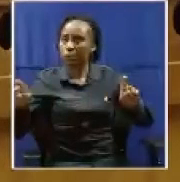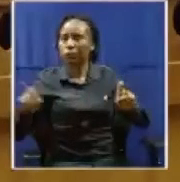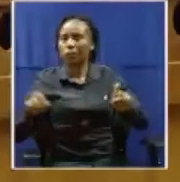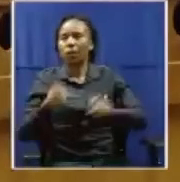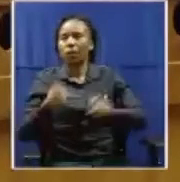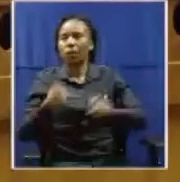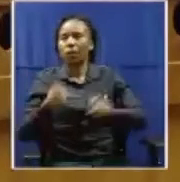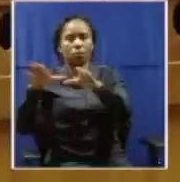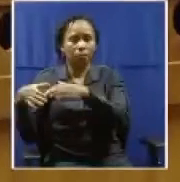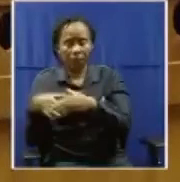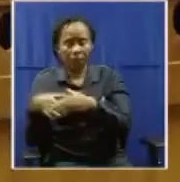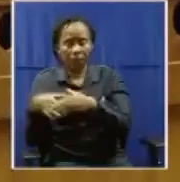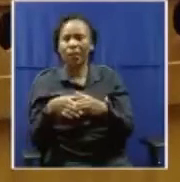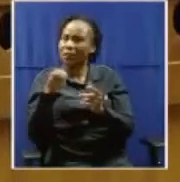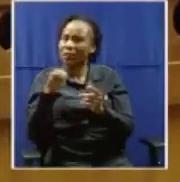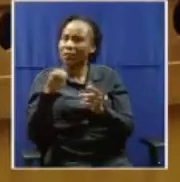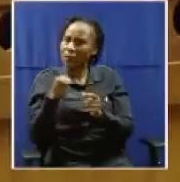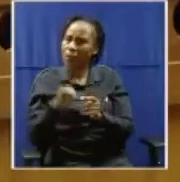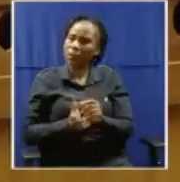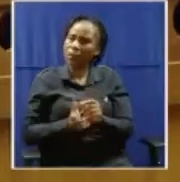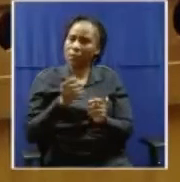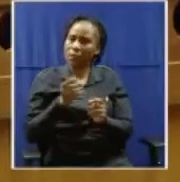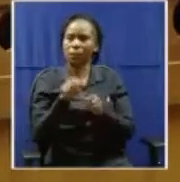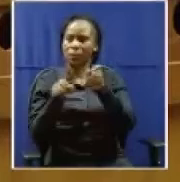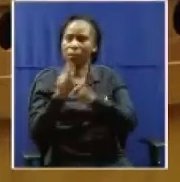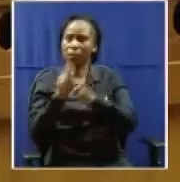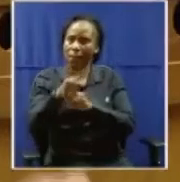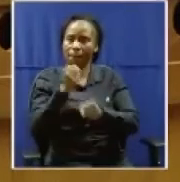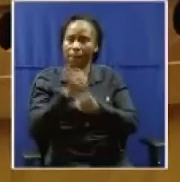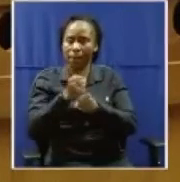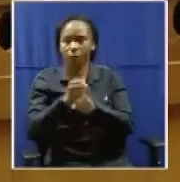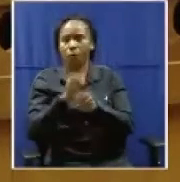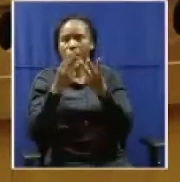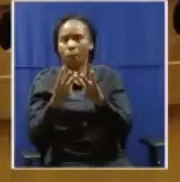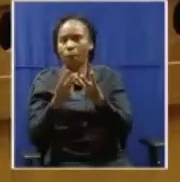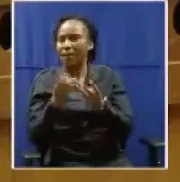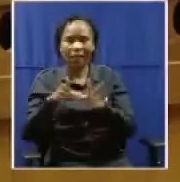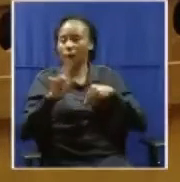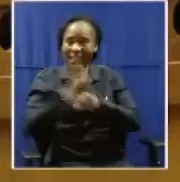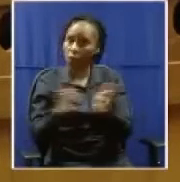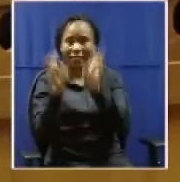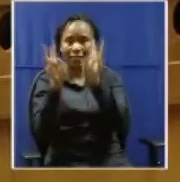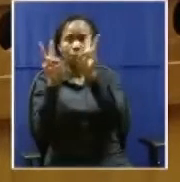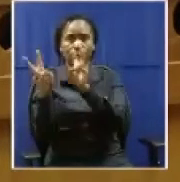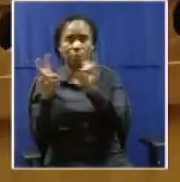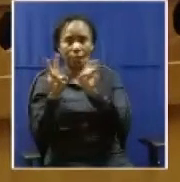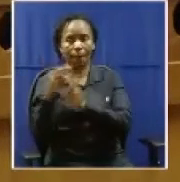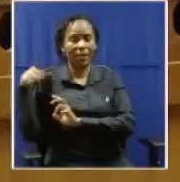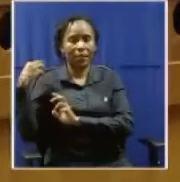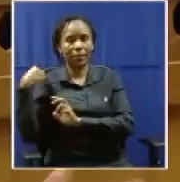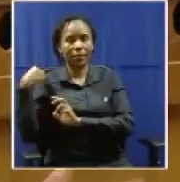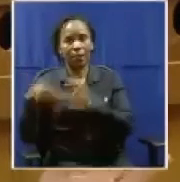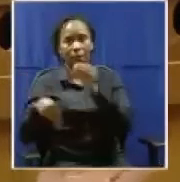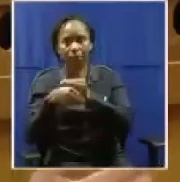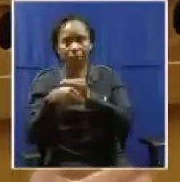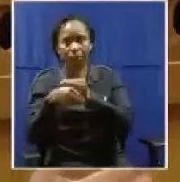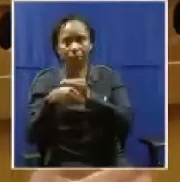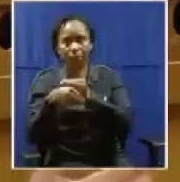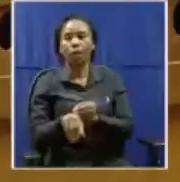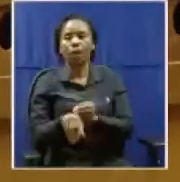payments this is unacceptable and we need to address this issue minister in addition the auditor